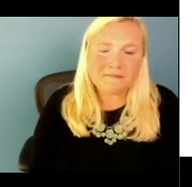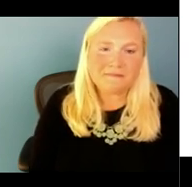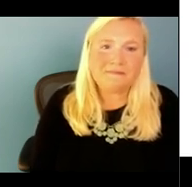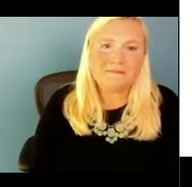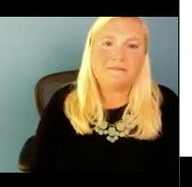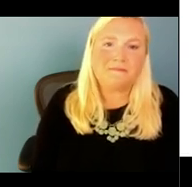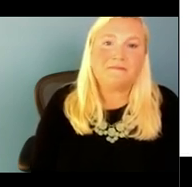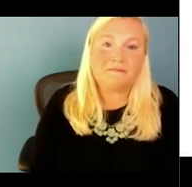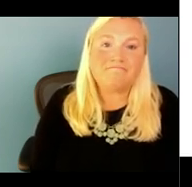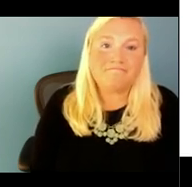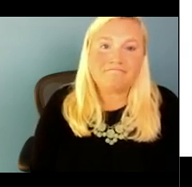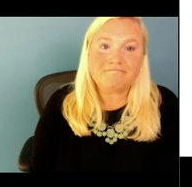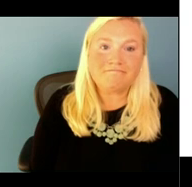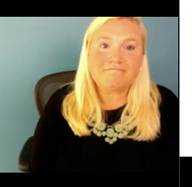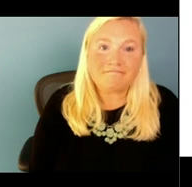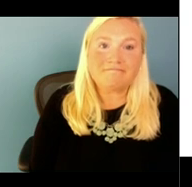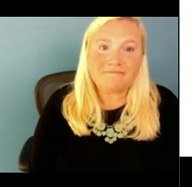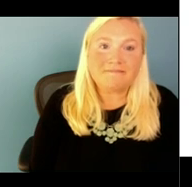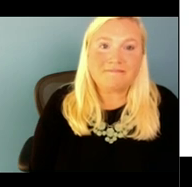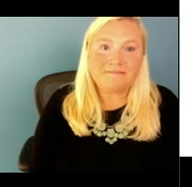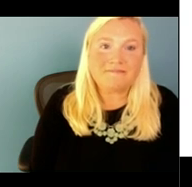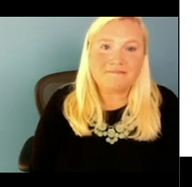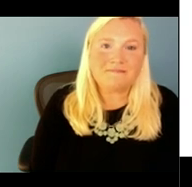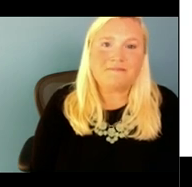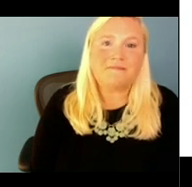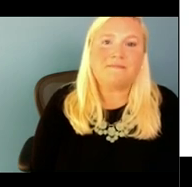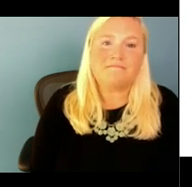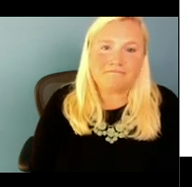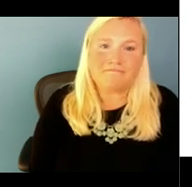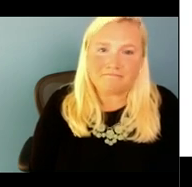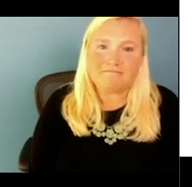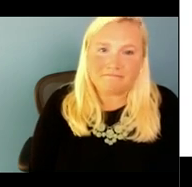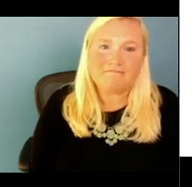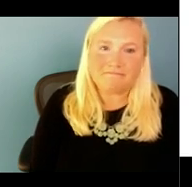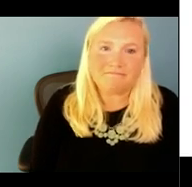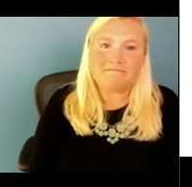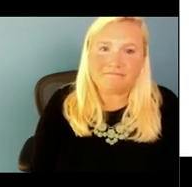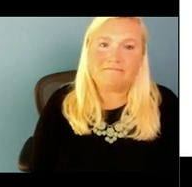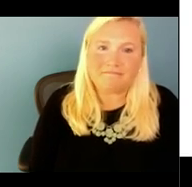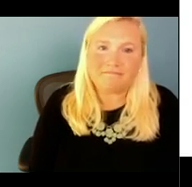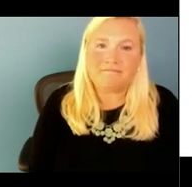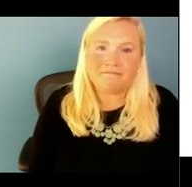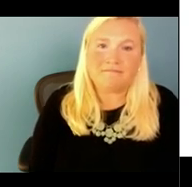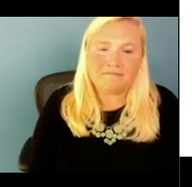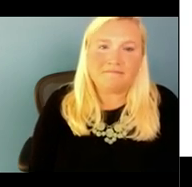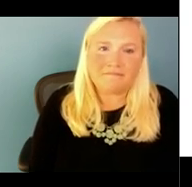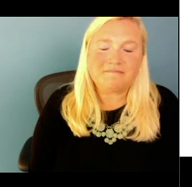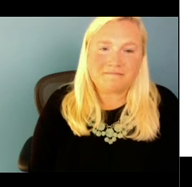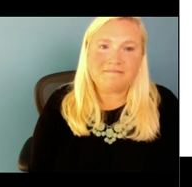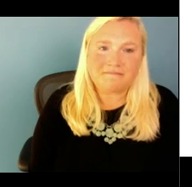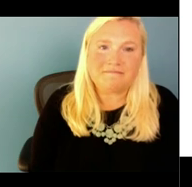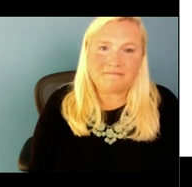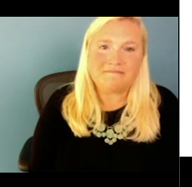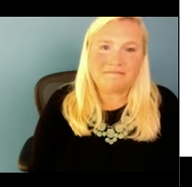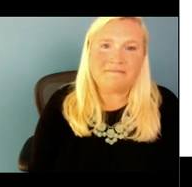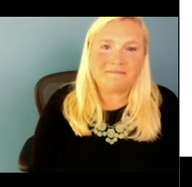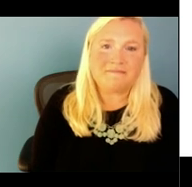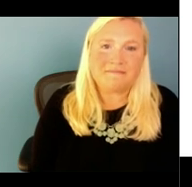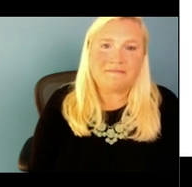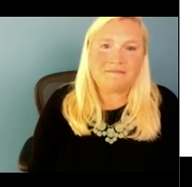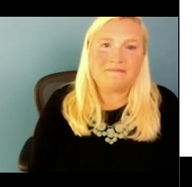can do this. I am of the firm opinion that every clinician can be a superb stuttering clinician.